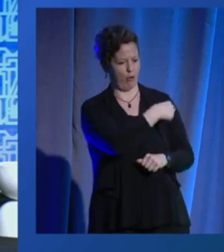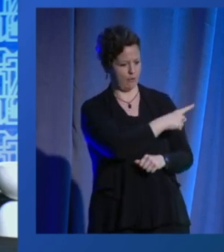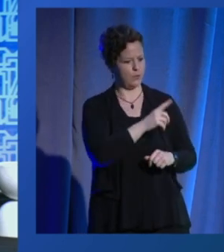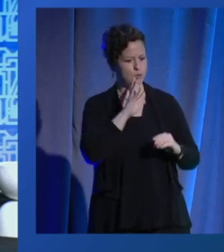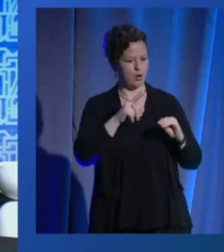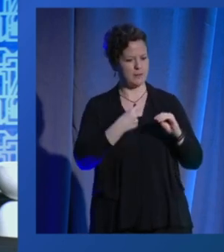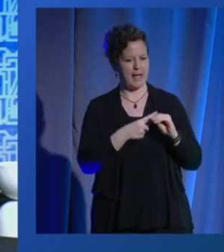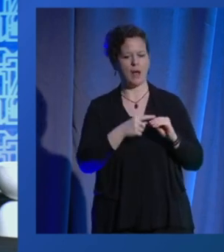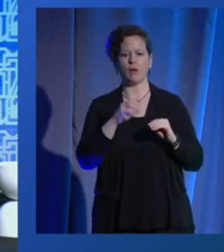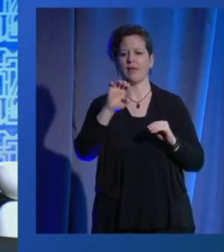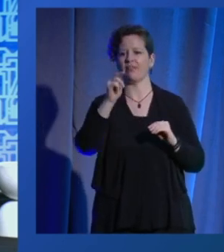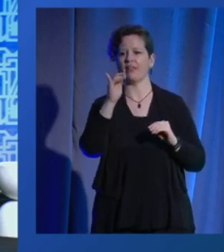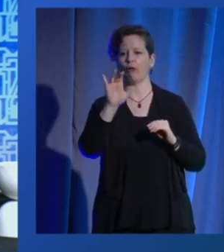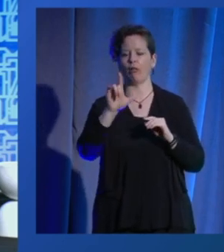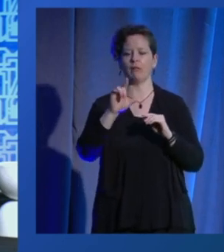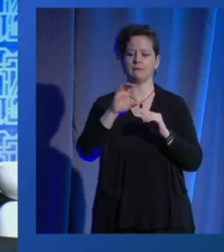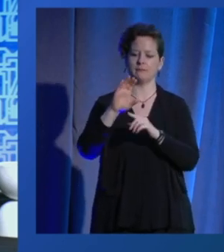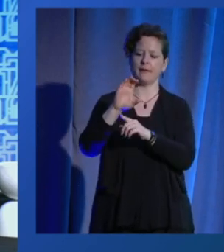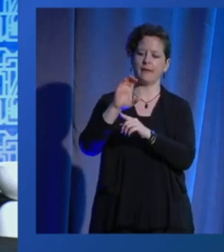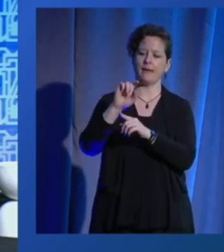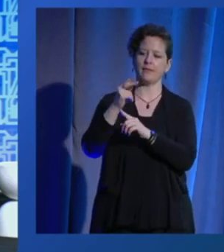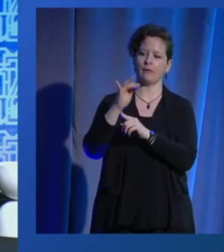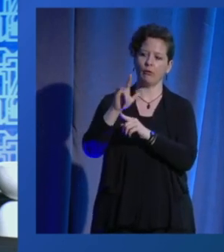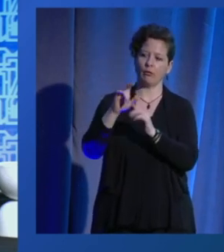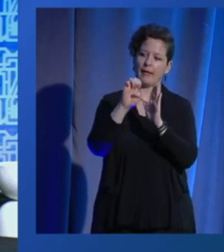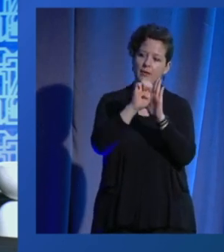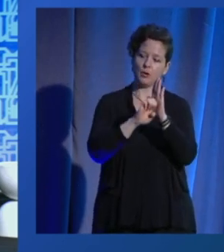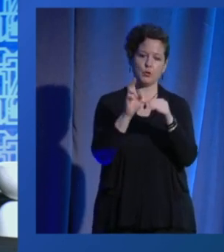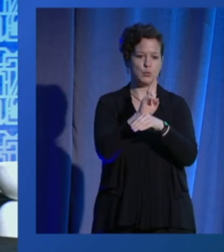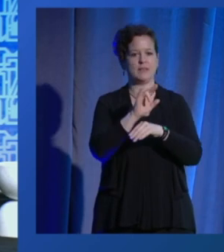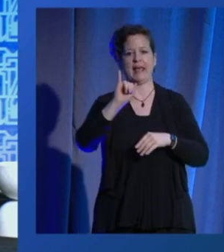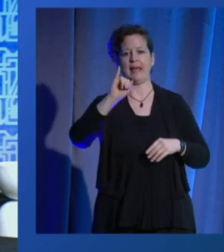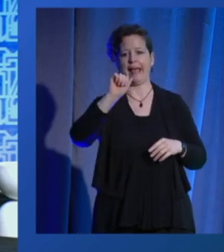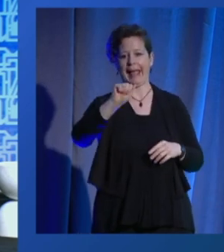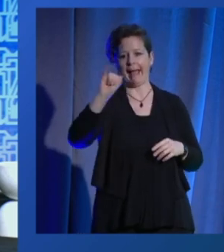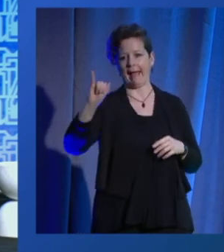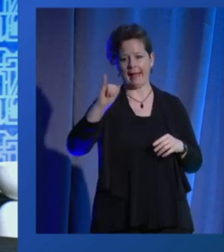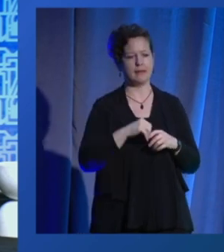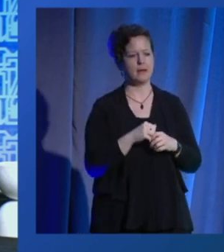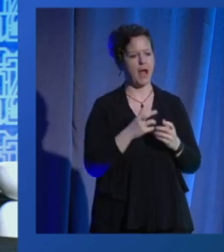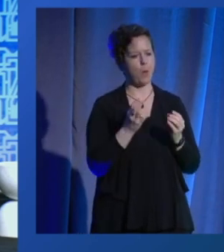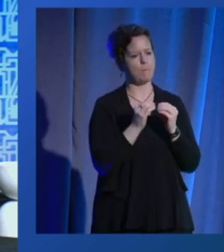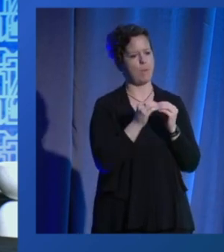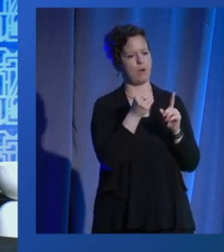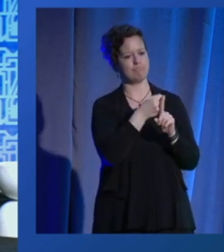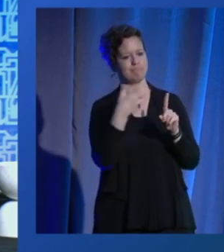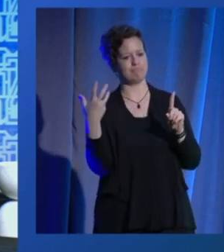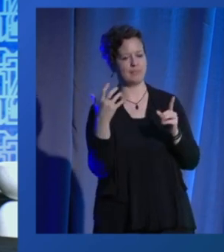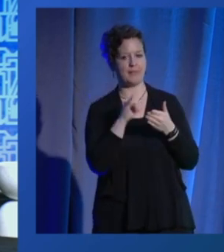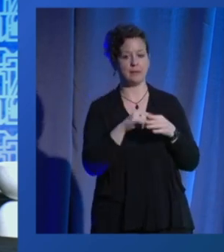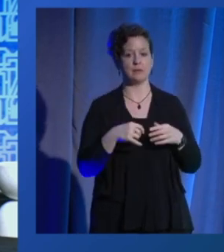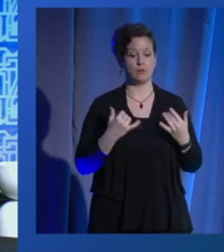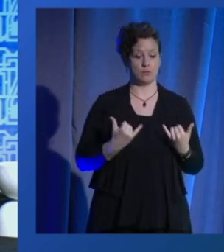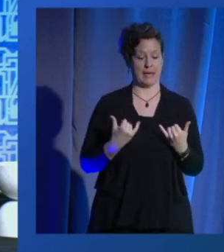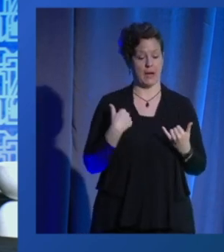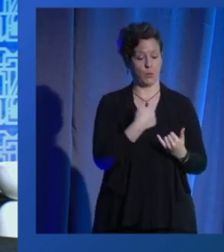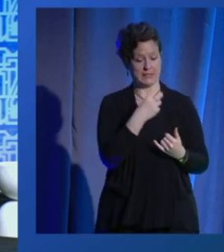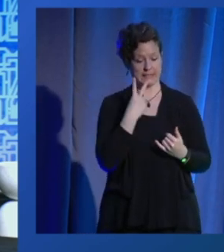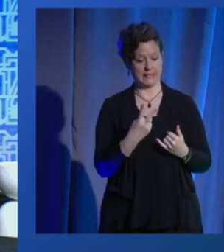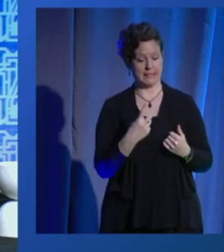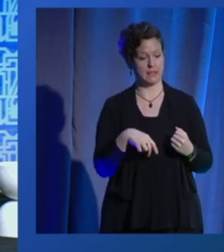ethical use of AI but let's dive into this ethical use of AI a little bit more um we currently see